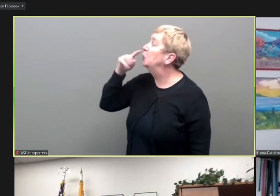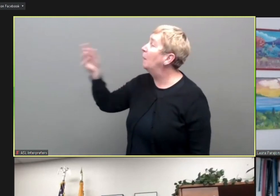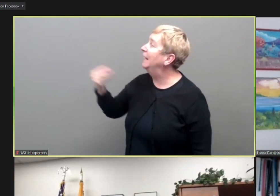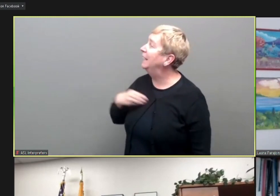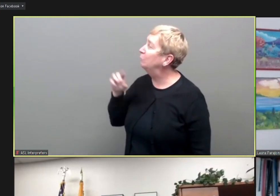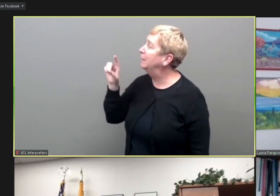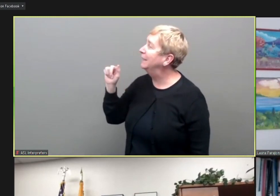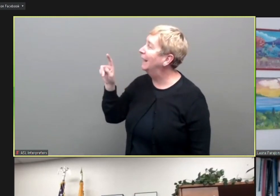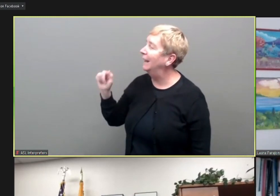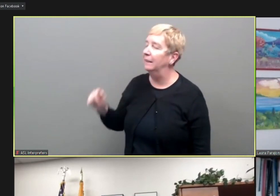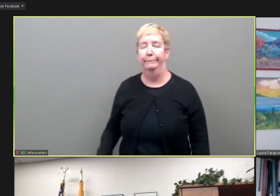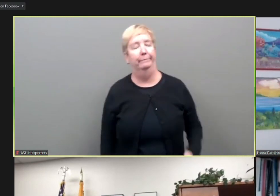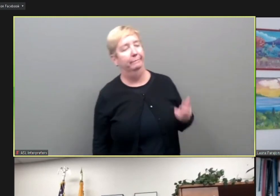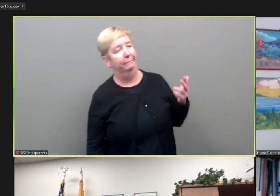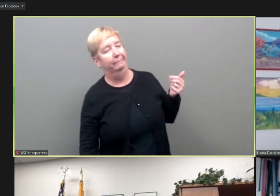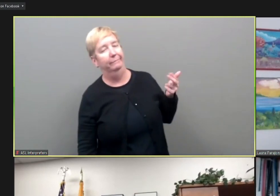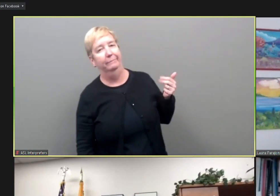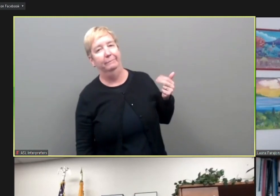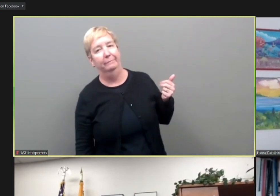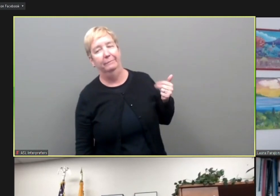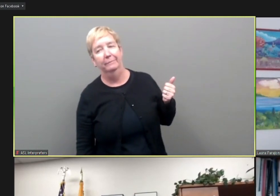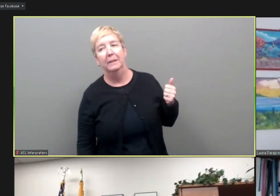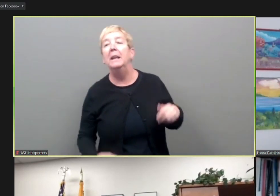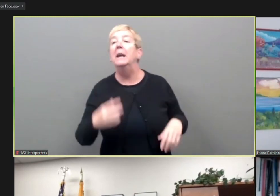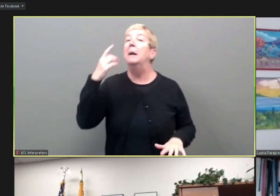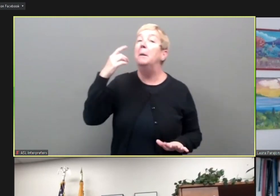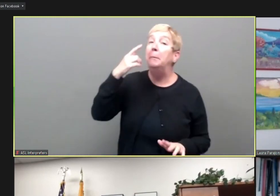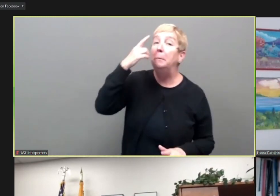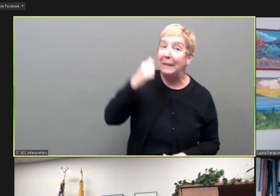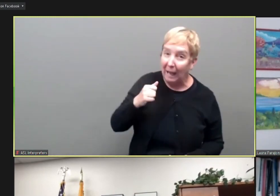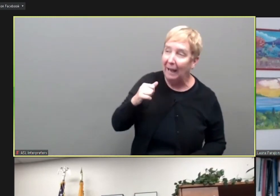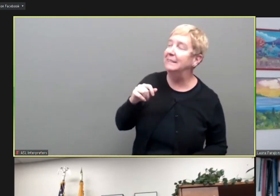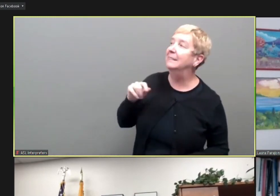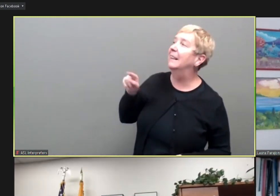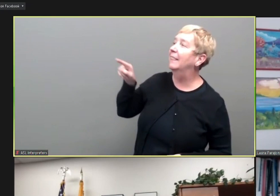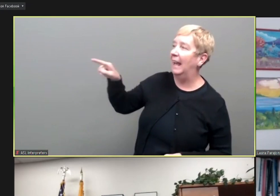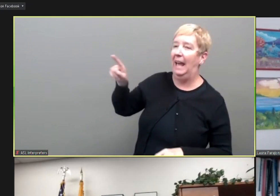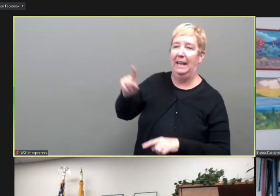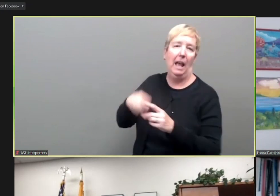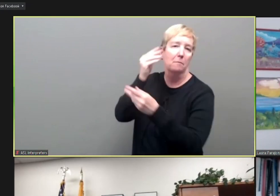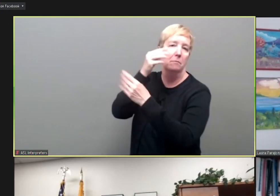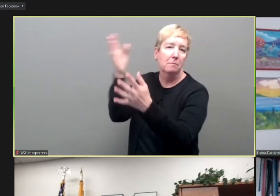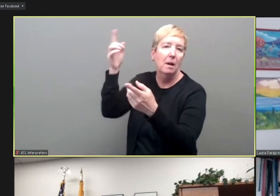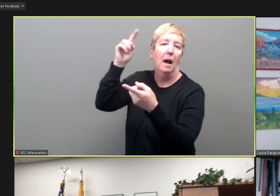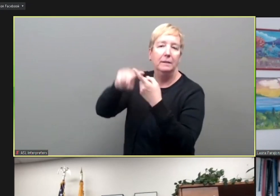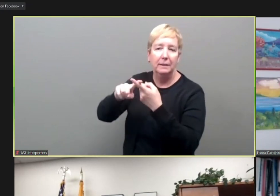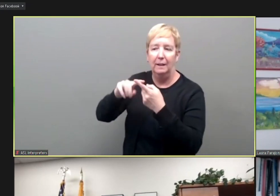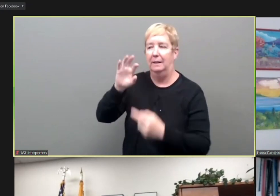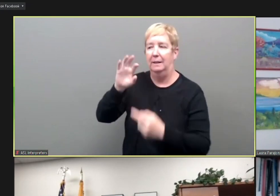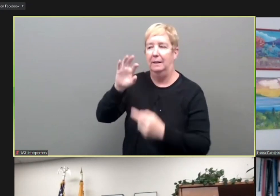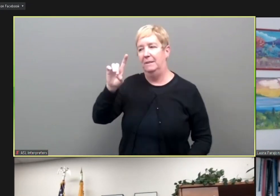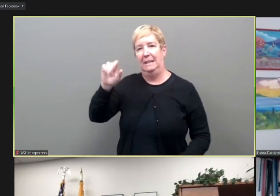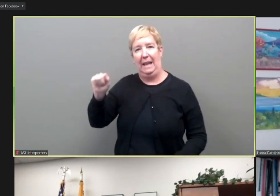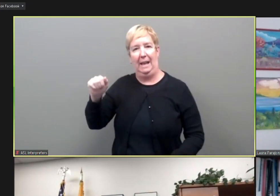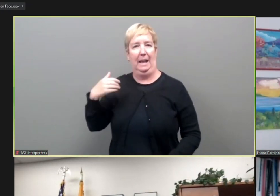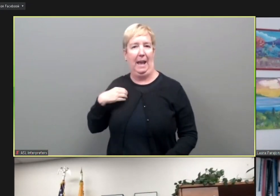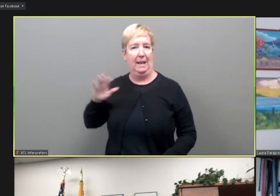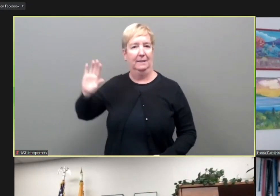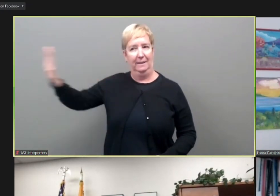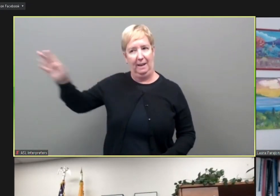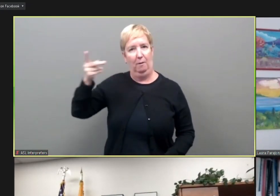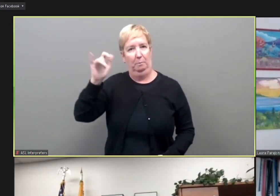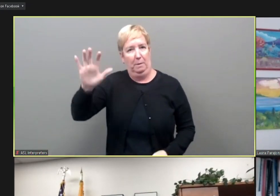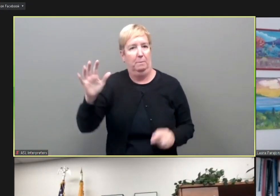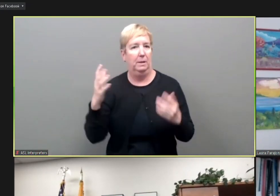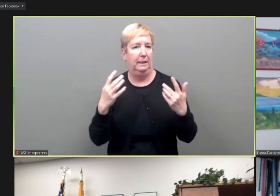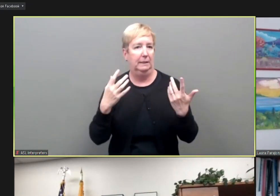The first time it becomes public is when the FDA has their hearing. But in the past, the average interval between when